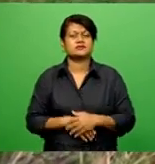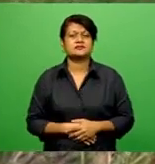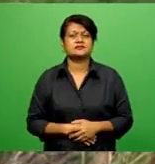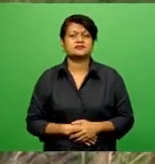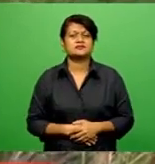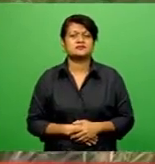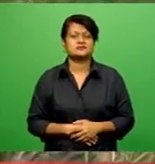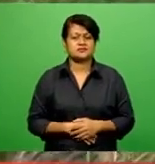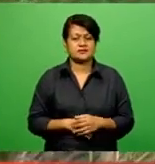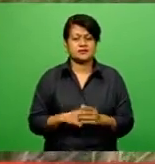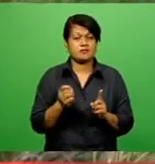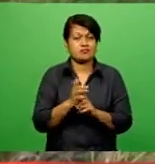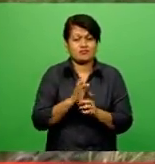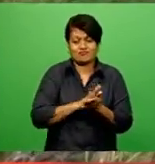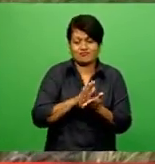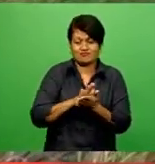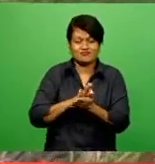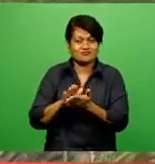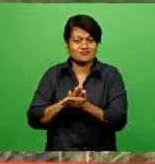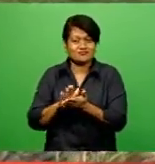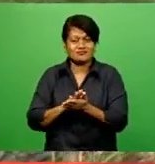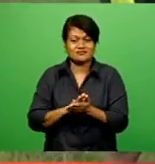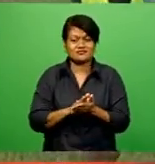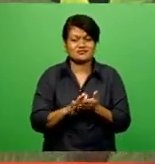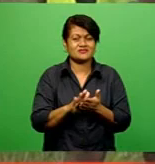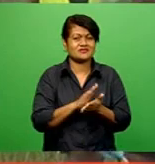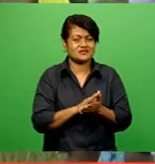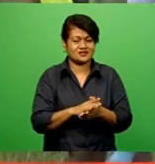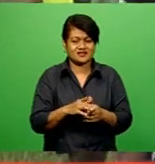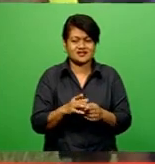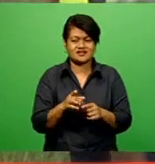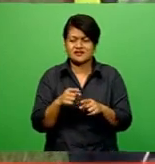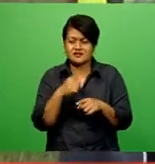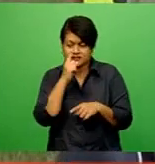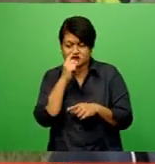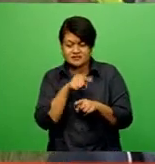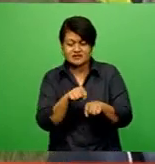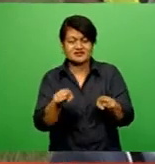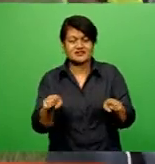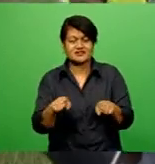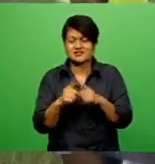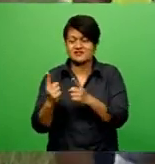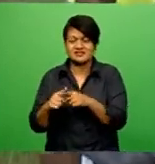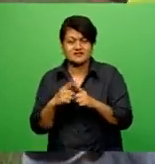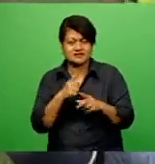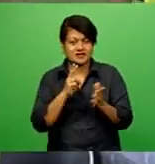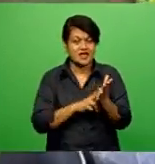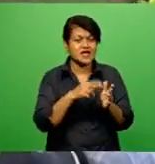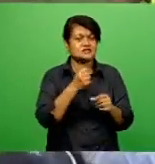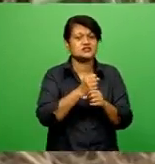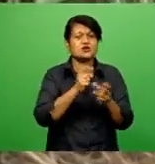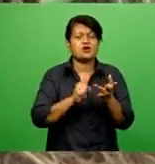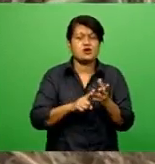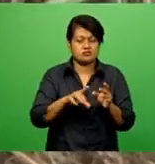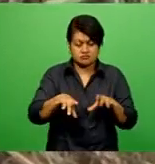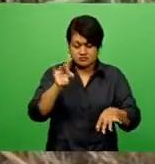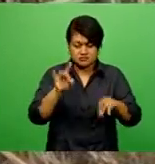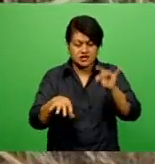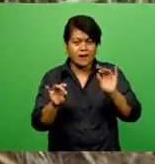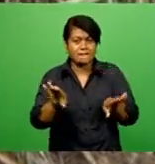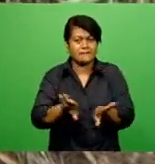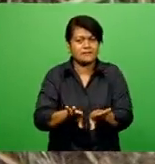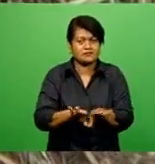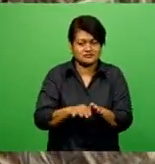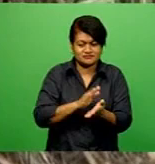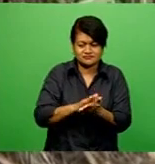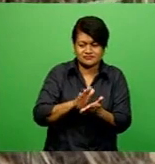The major cleanup campaign saw civil servants and representatives of various NGOs picking up rubbish, clearing up drains and